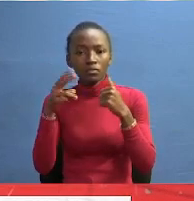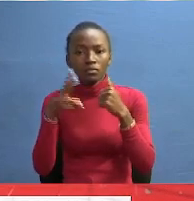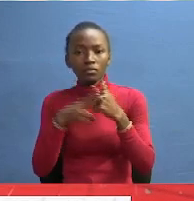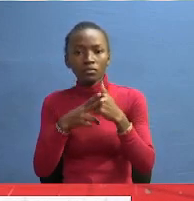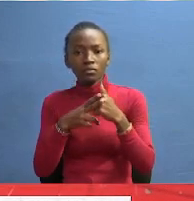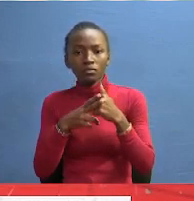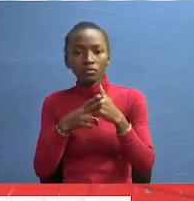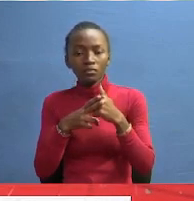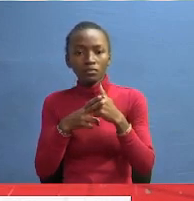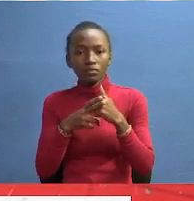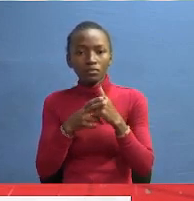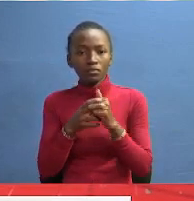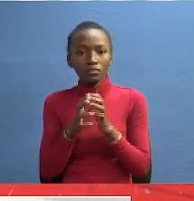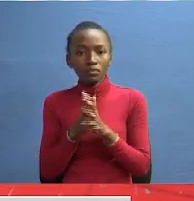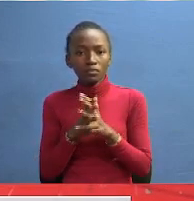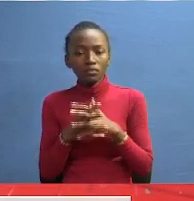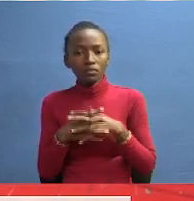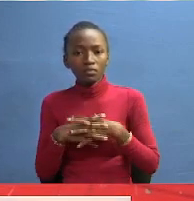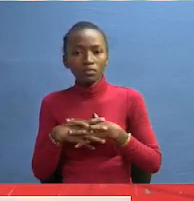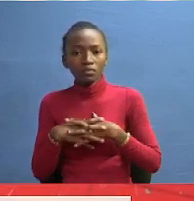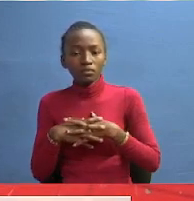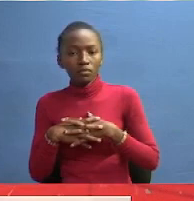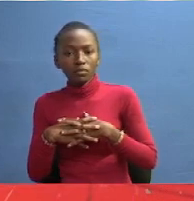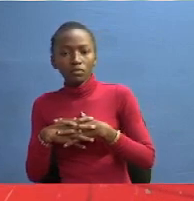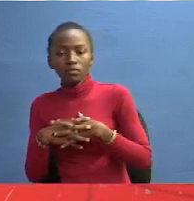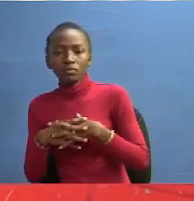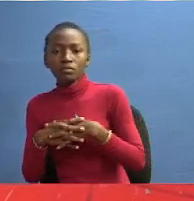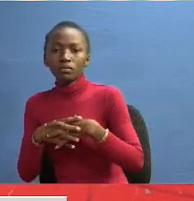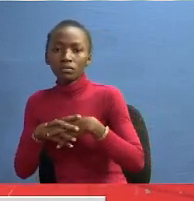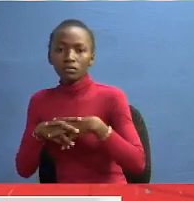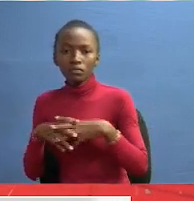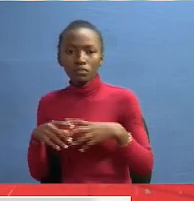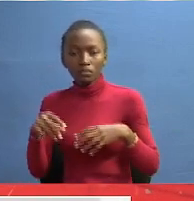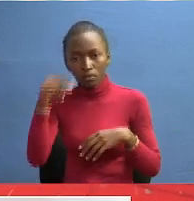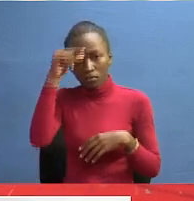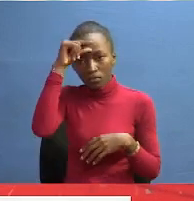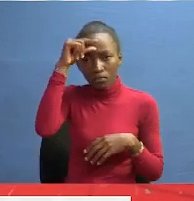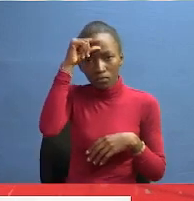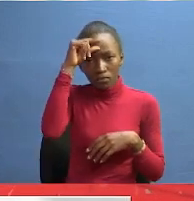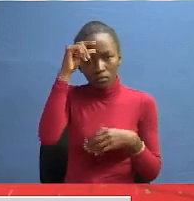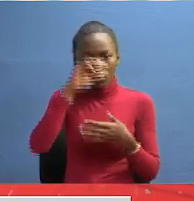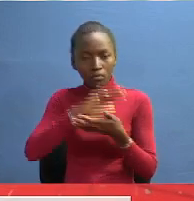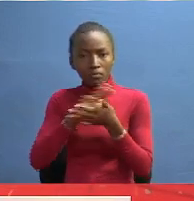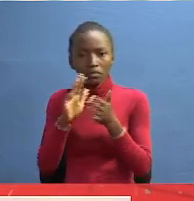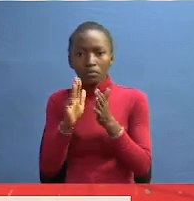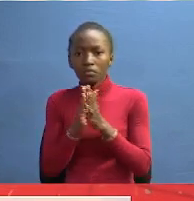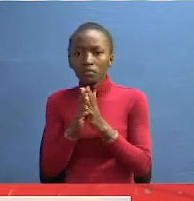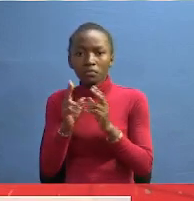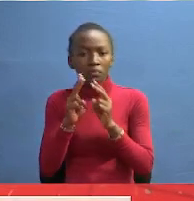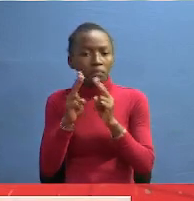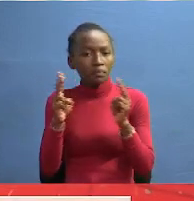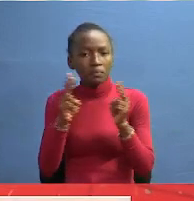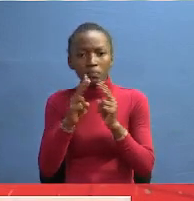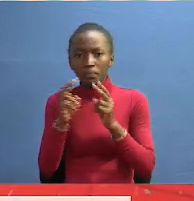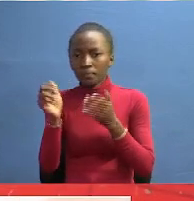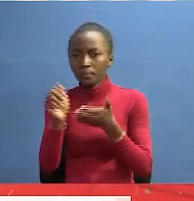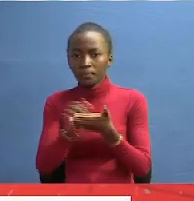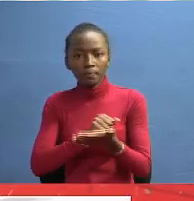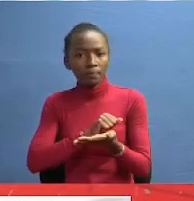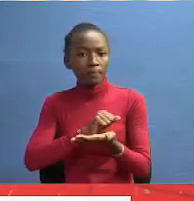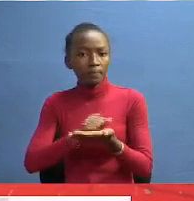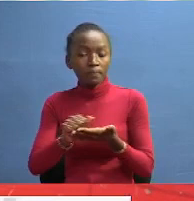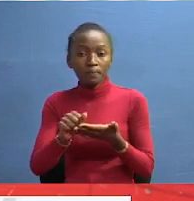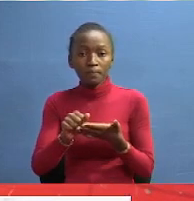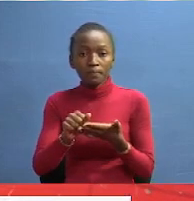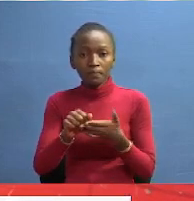because the internal structures of governance became very shaky. Right. We would actually say that